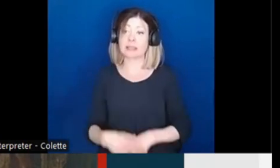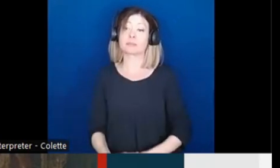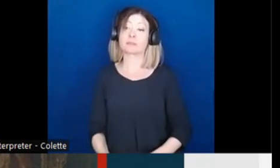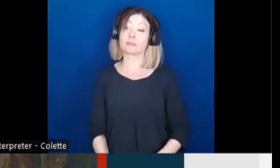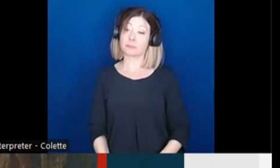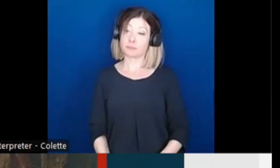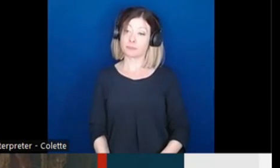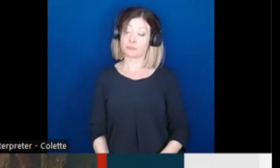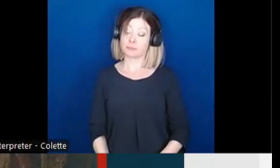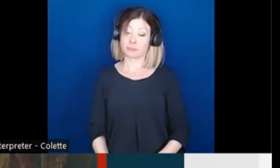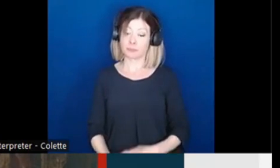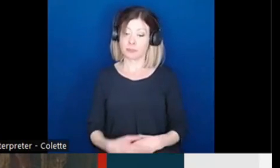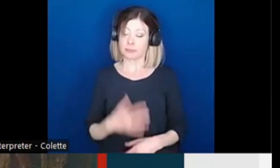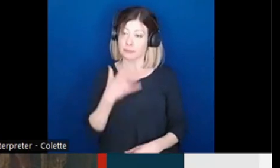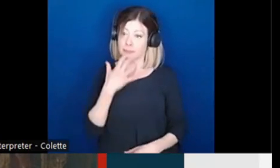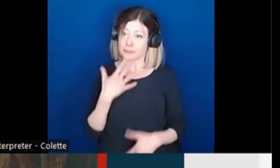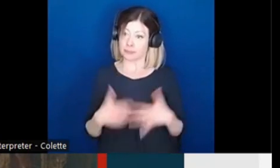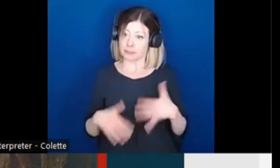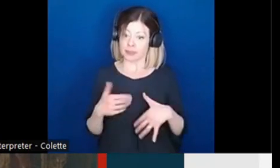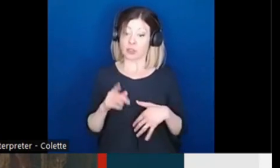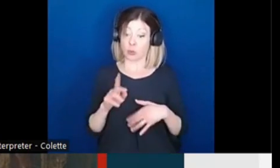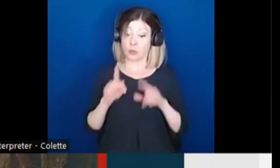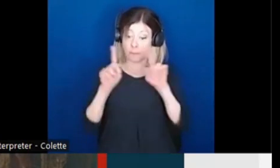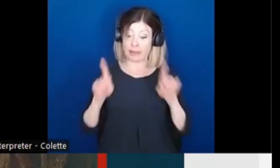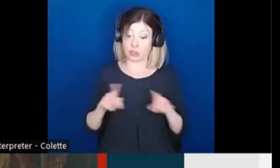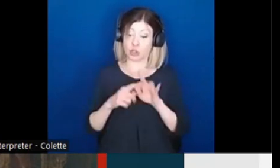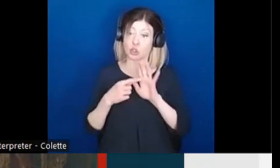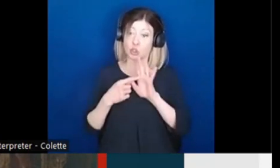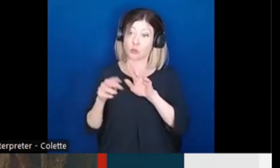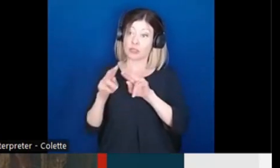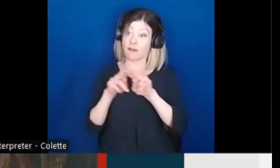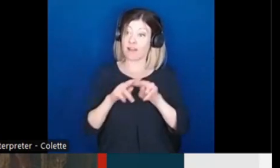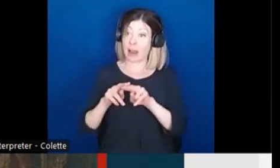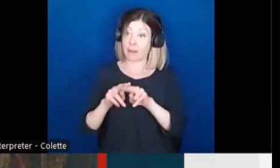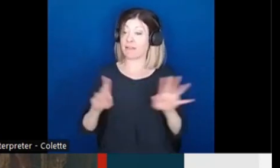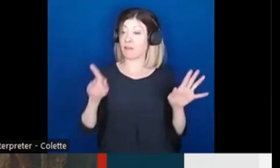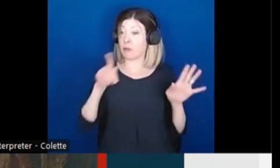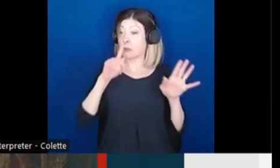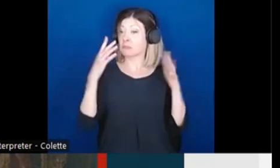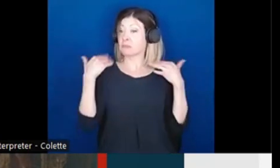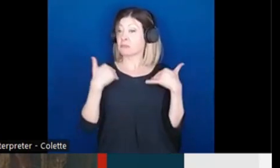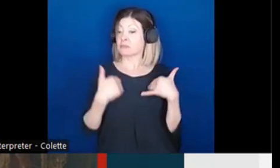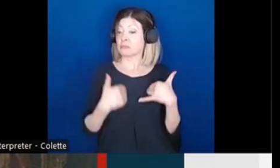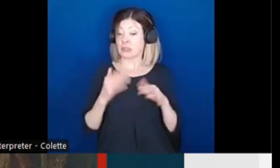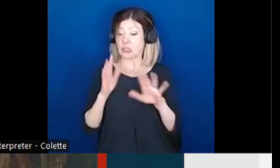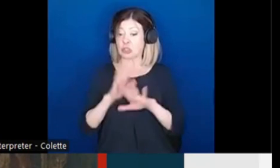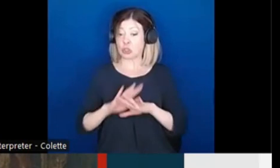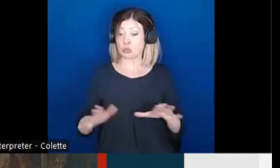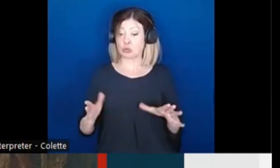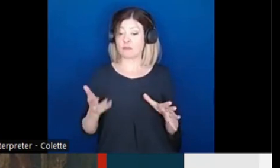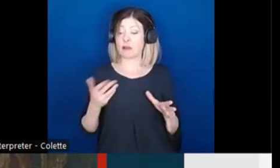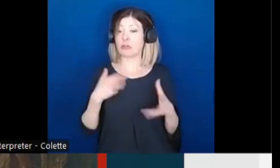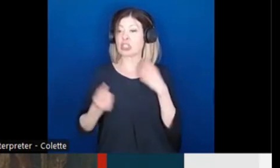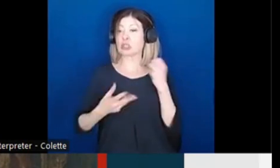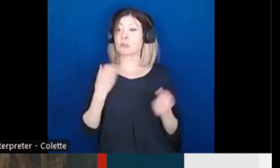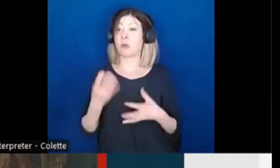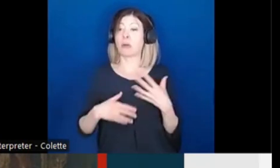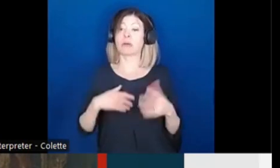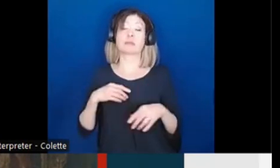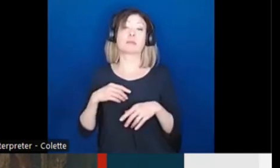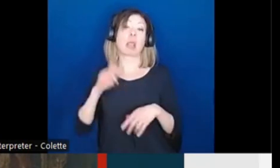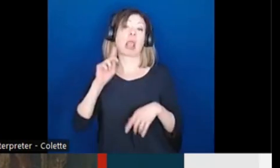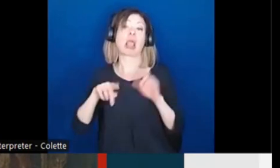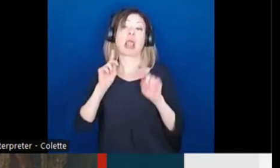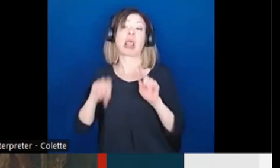painting shows a family of very elaborately dressed, boiled-looking children and a very grumpy mother in quite an